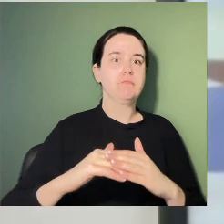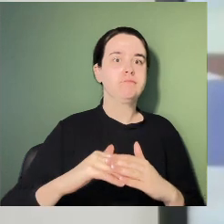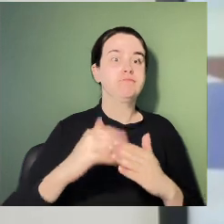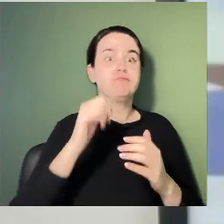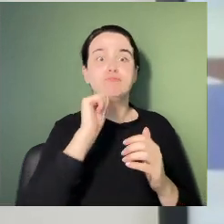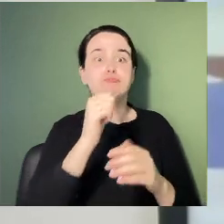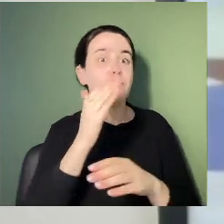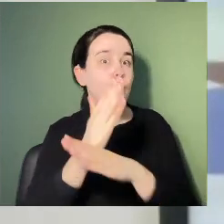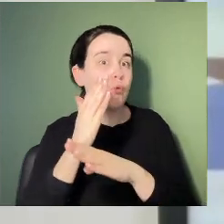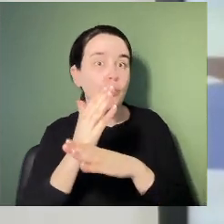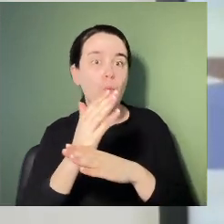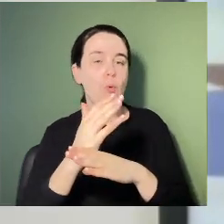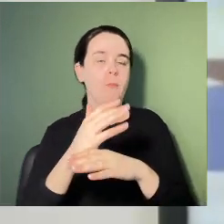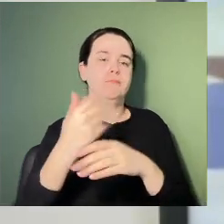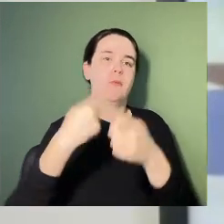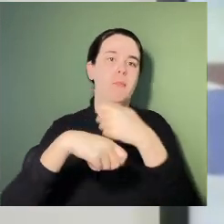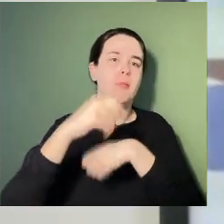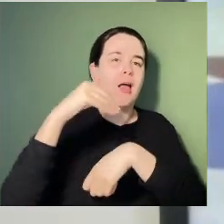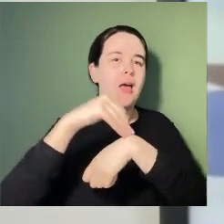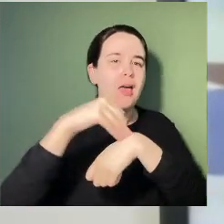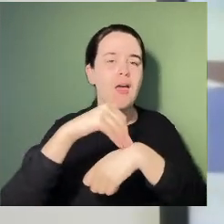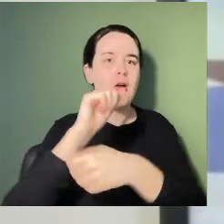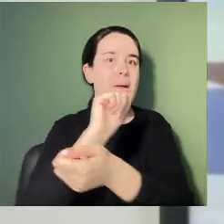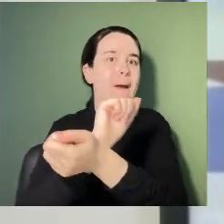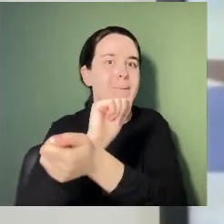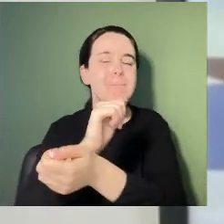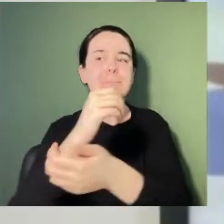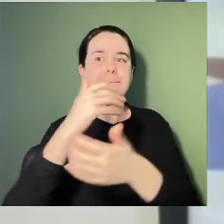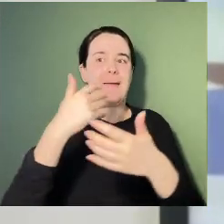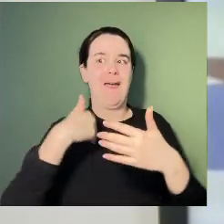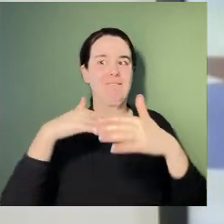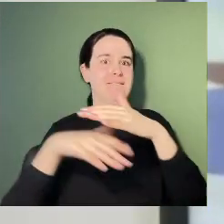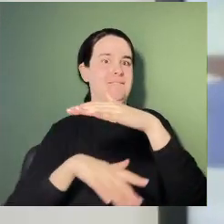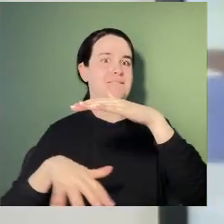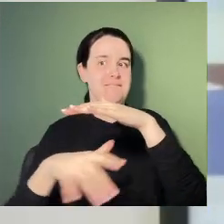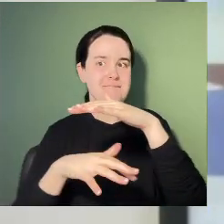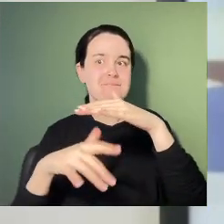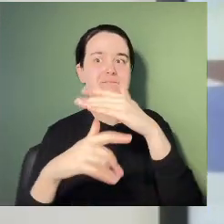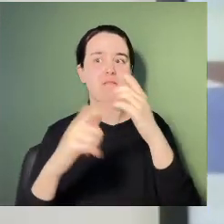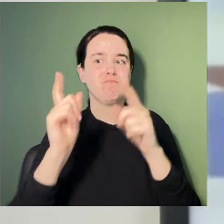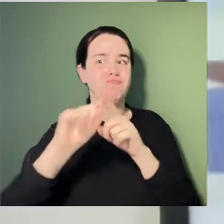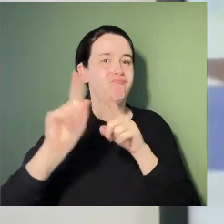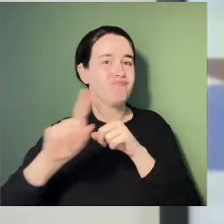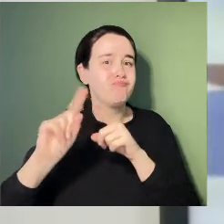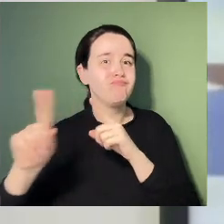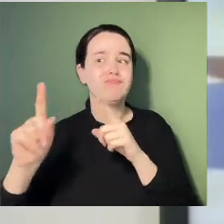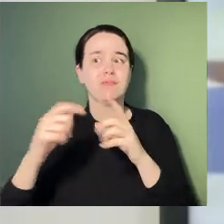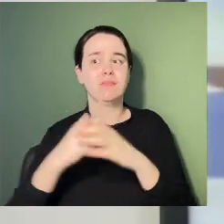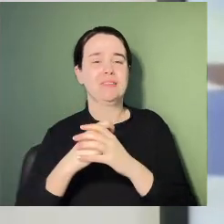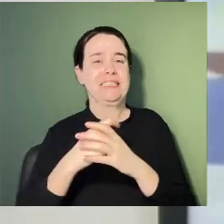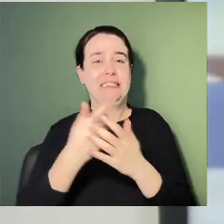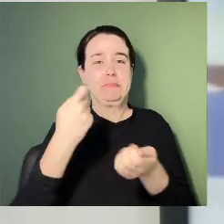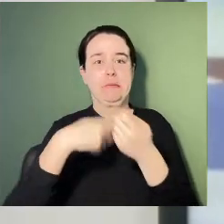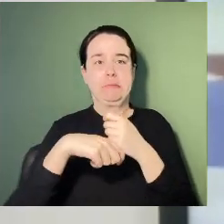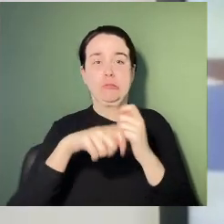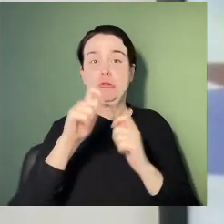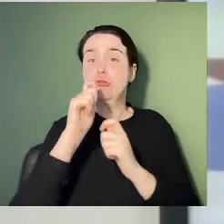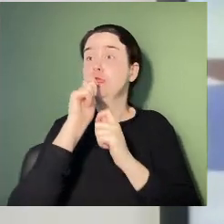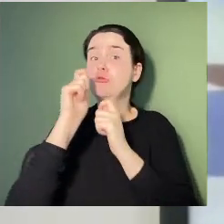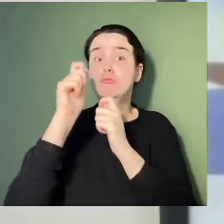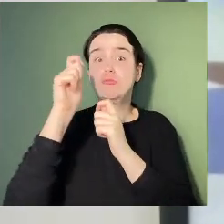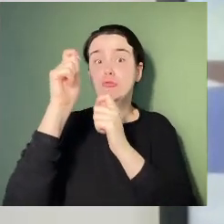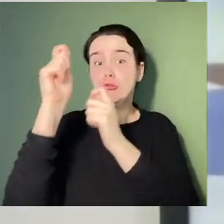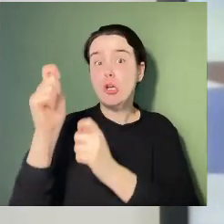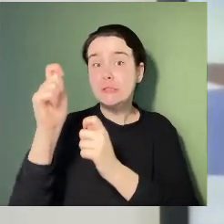surveys like those done by Afrobarometer, decreasing trust in government and democratic